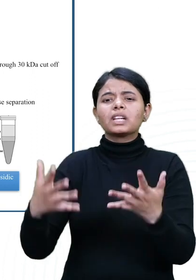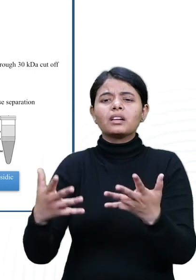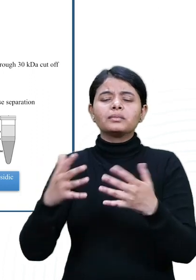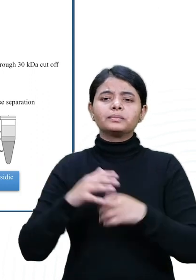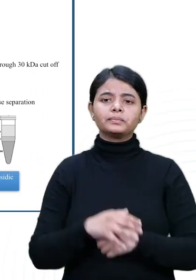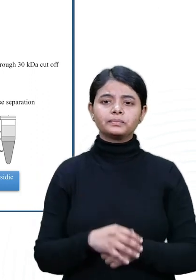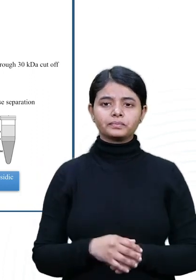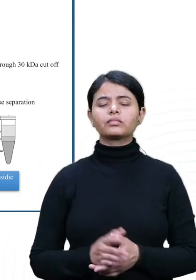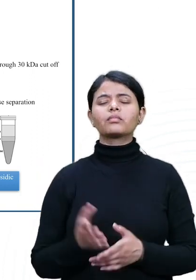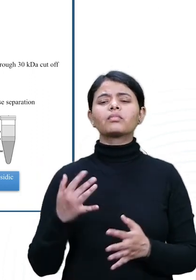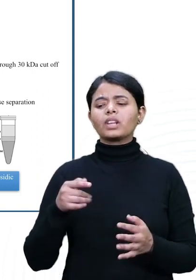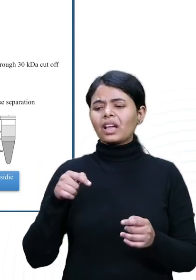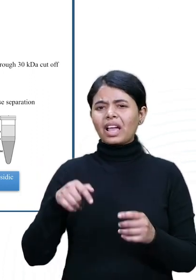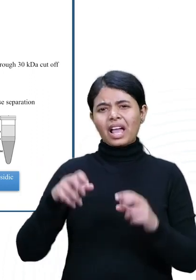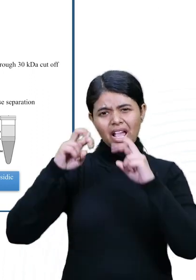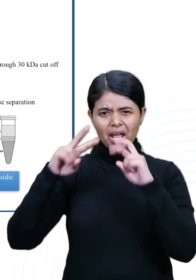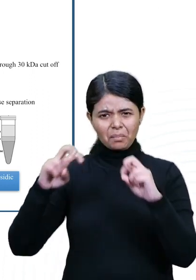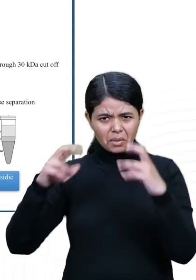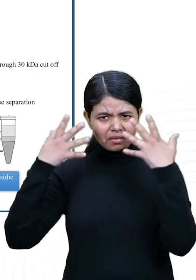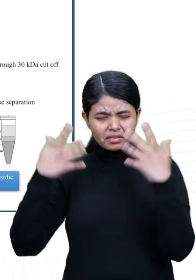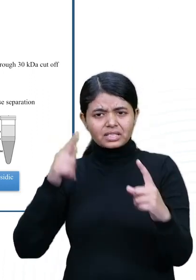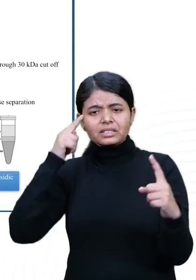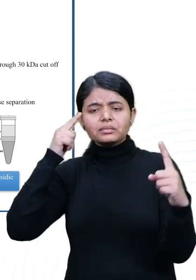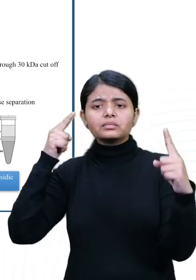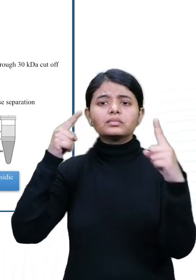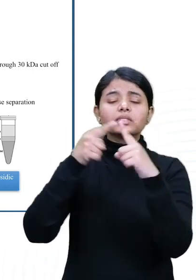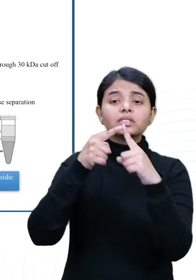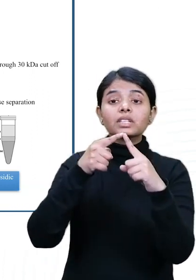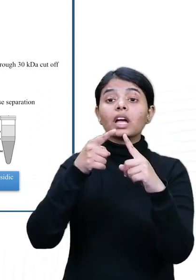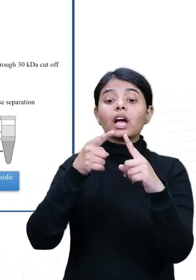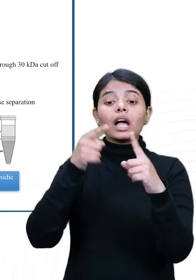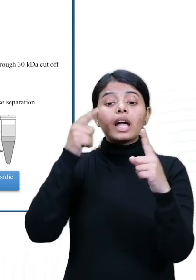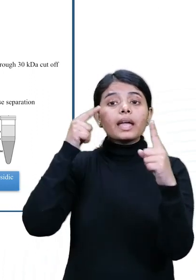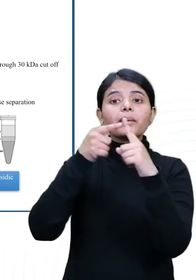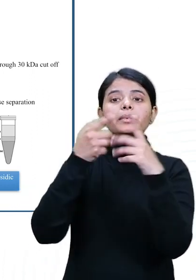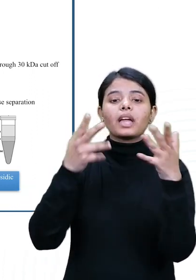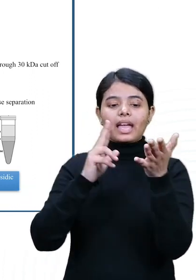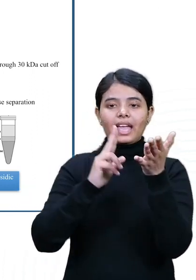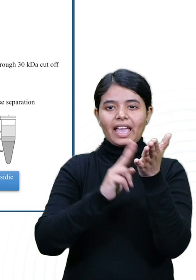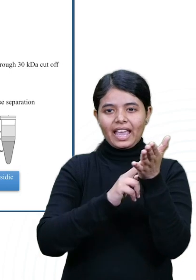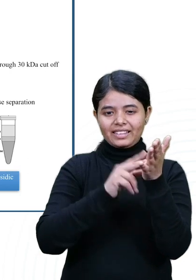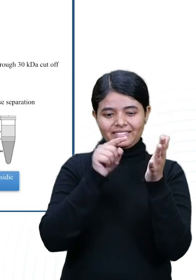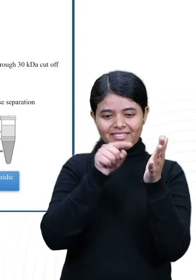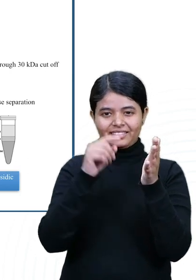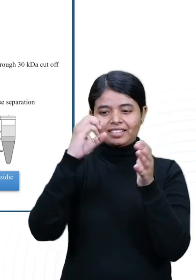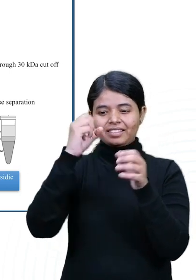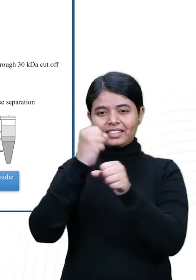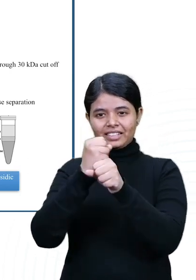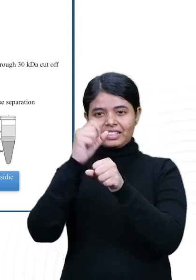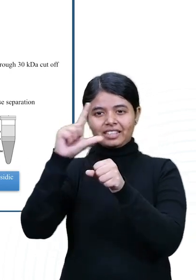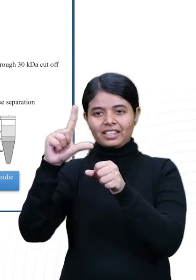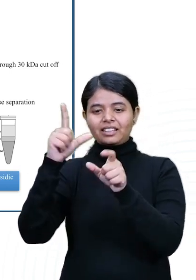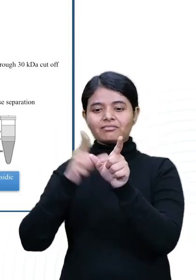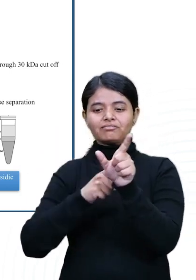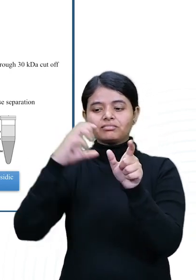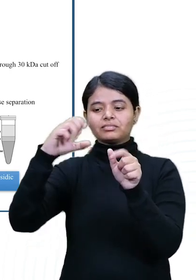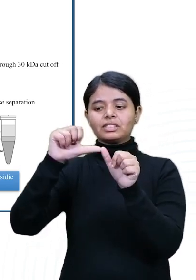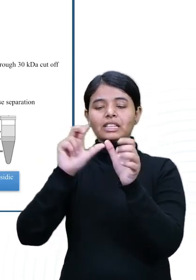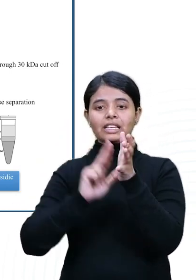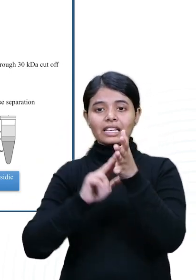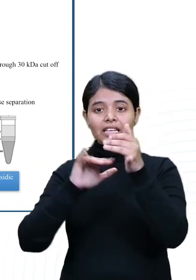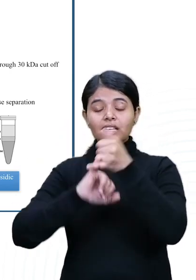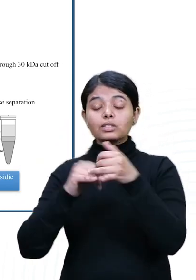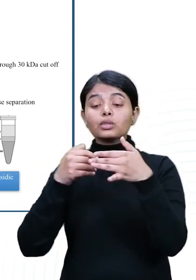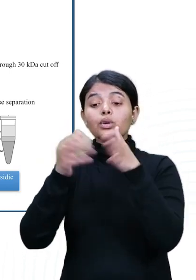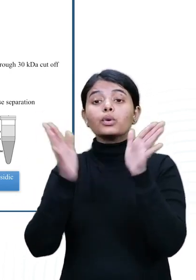with chloroform phase extraction to get rid of all the hydrophobic contaminants, and the glycopeptides are in the aqueous phase and ready